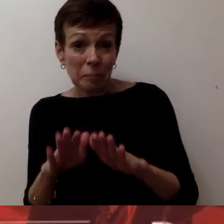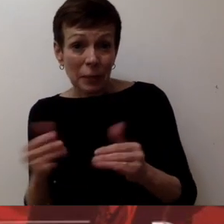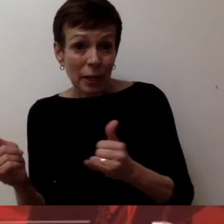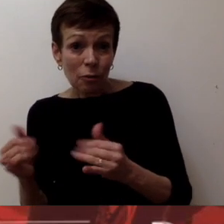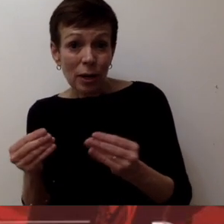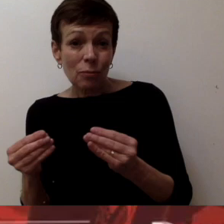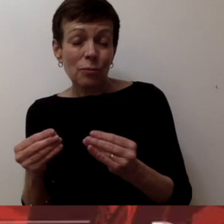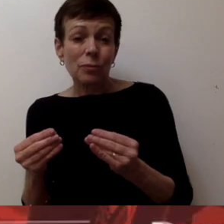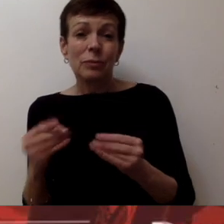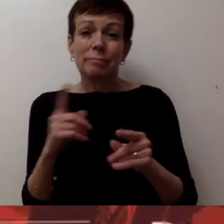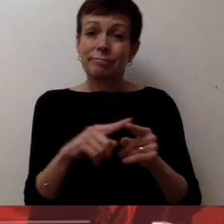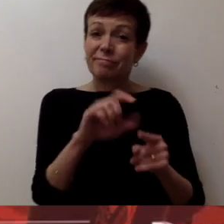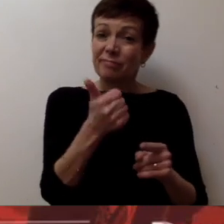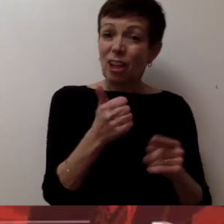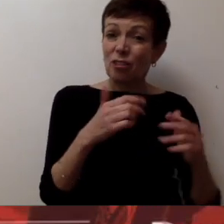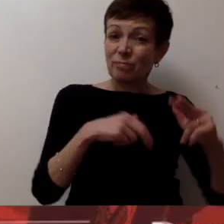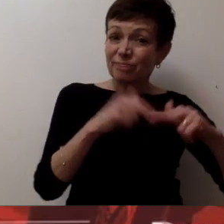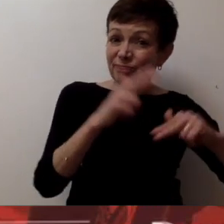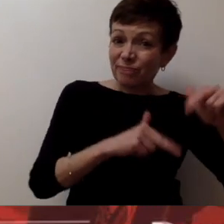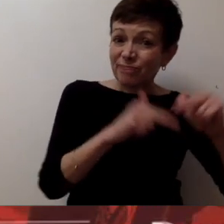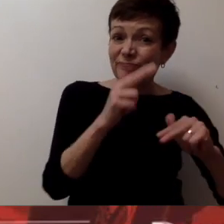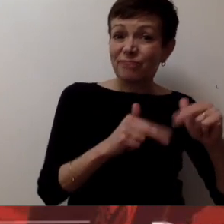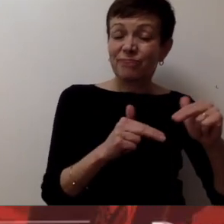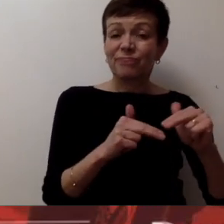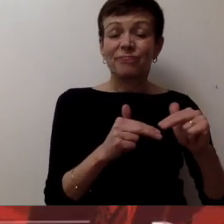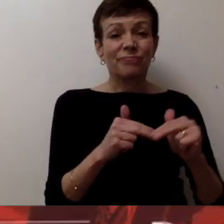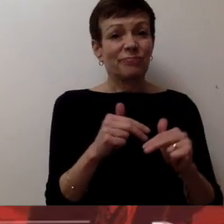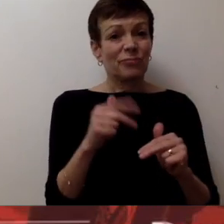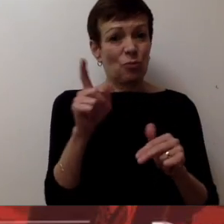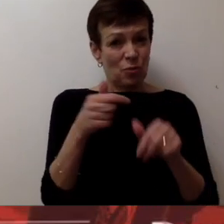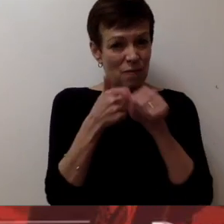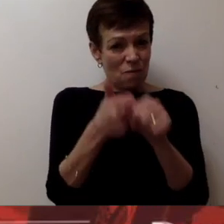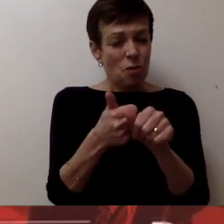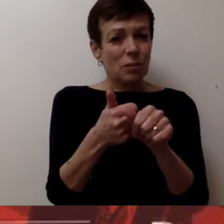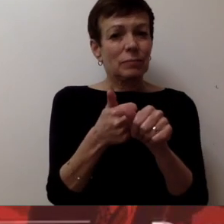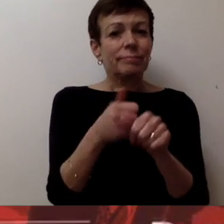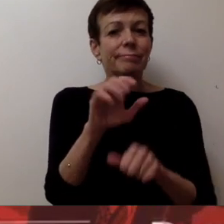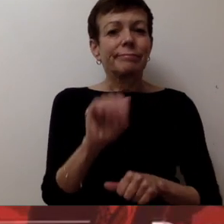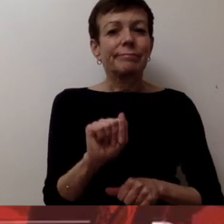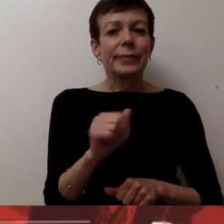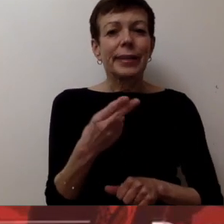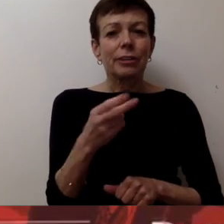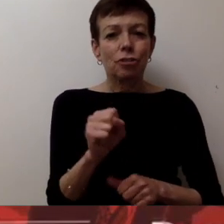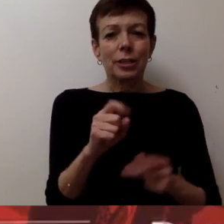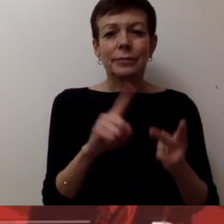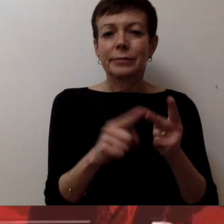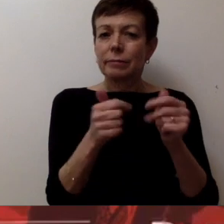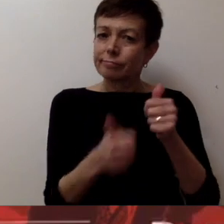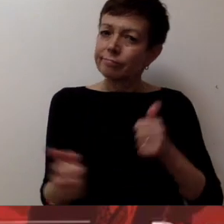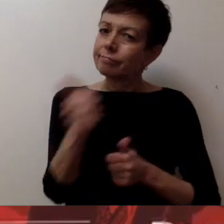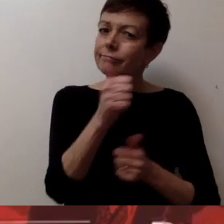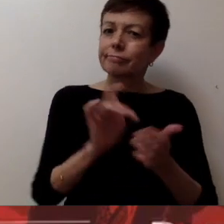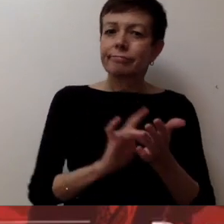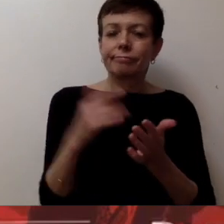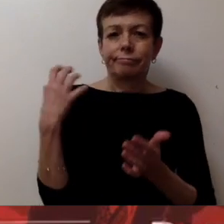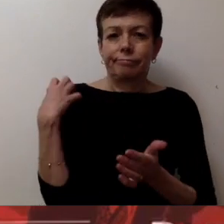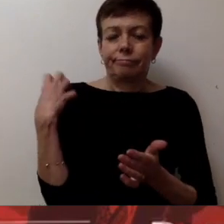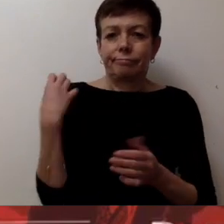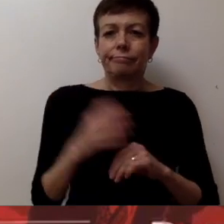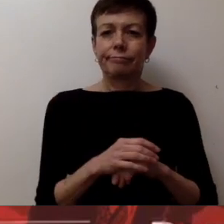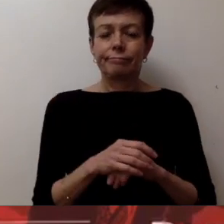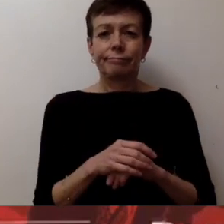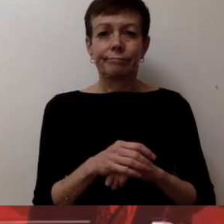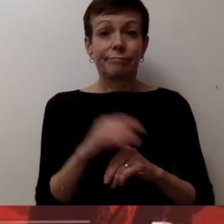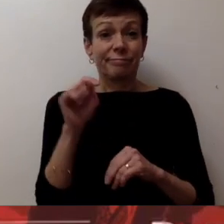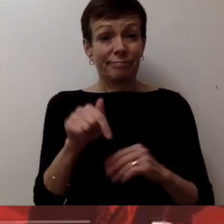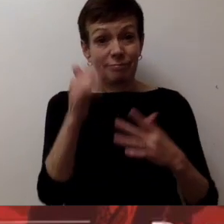based on recommendations from Chief Medical Officer of Health, Dina Hinshaw, as well as Alberta Health Services. So these, as this